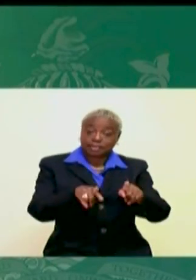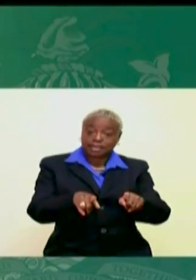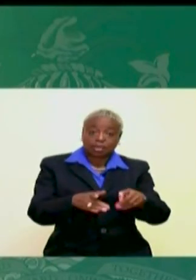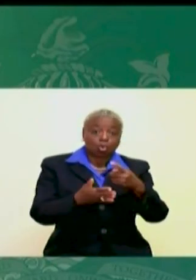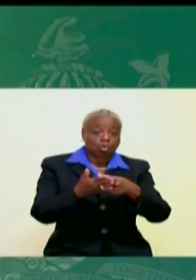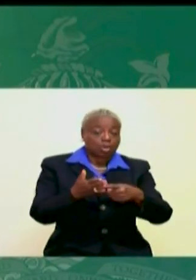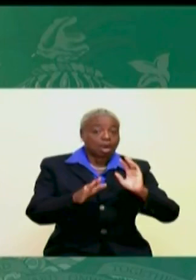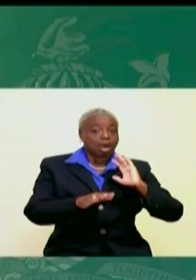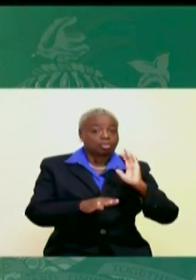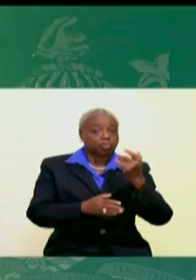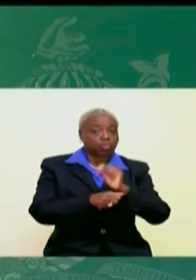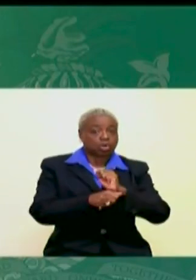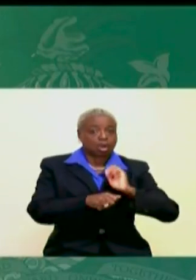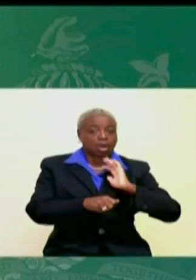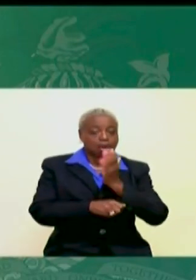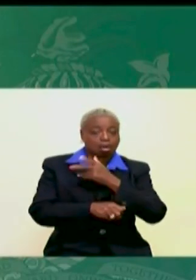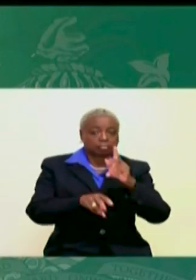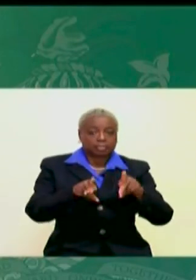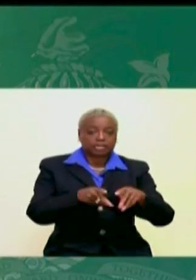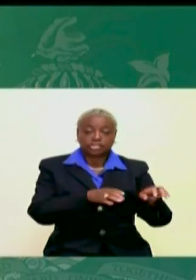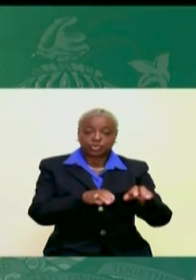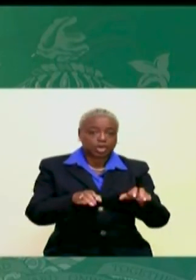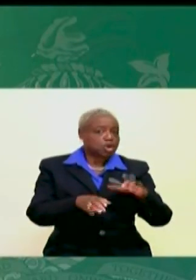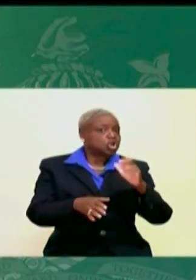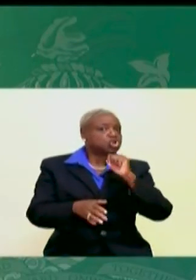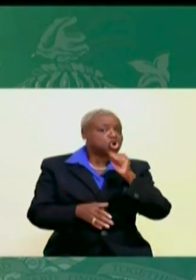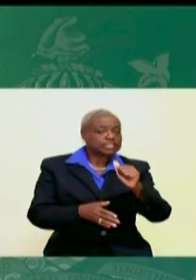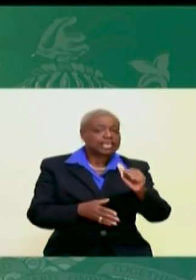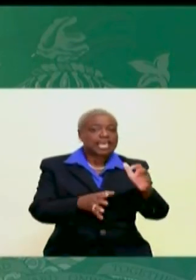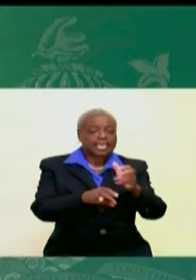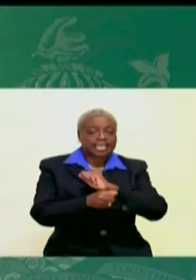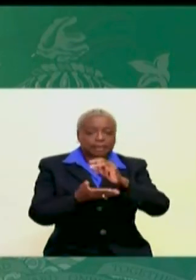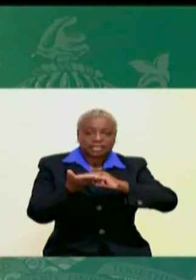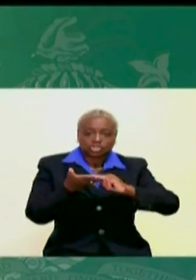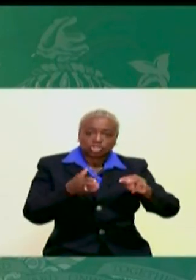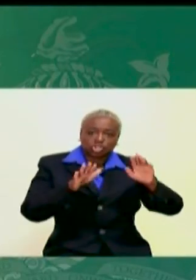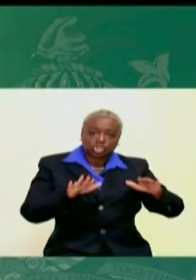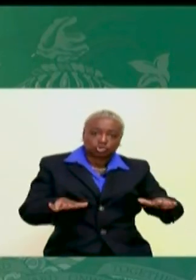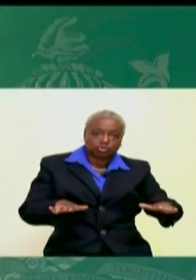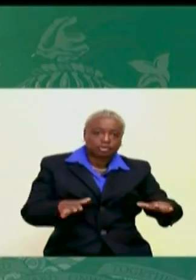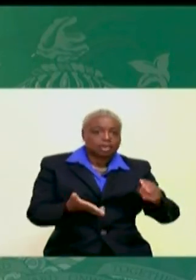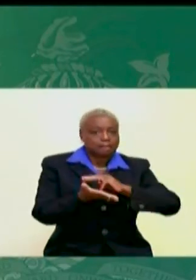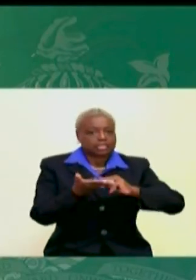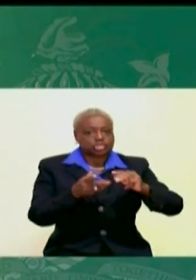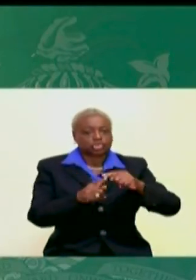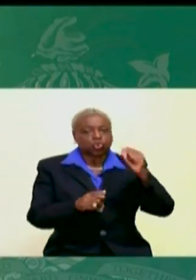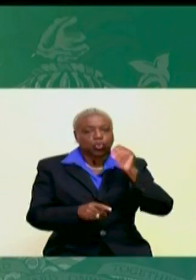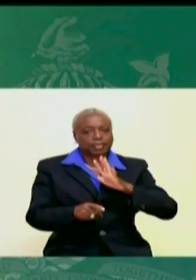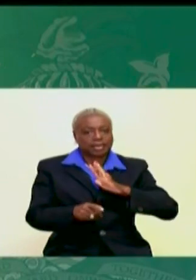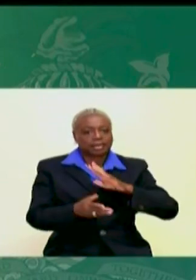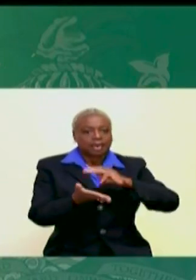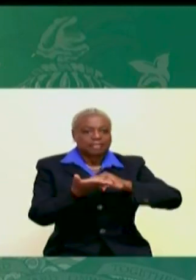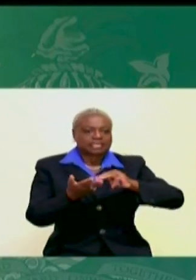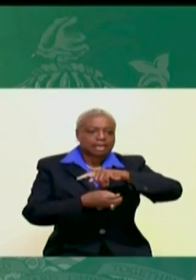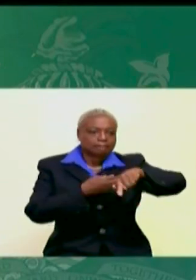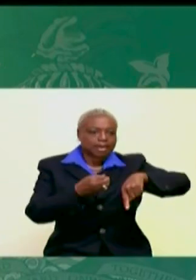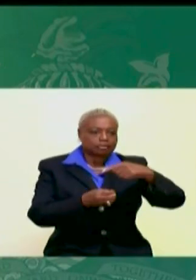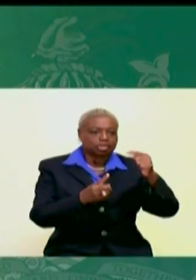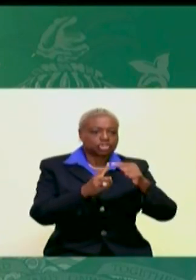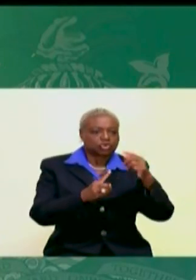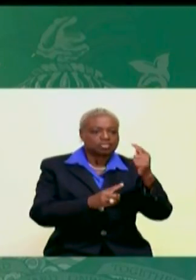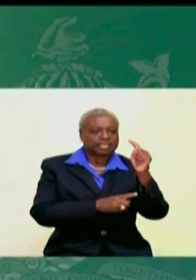do. We're not getting messages to children. We're not getting messages to women. We're not getting messages about or to the